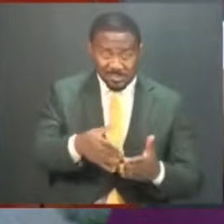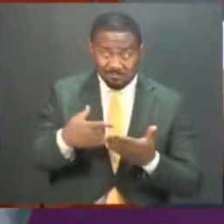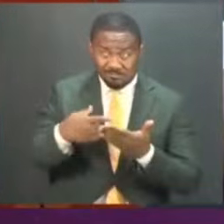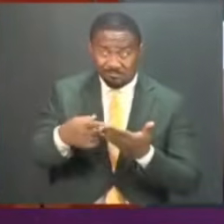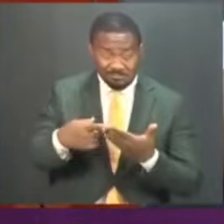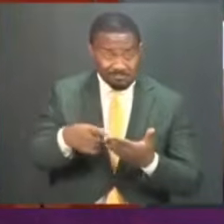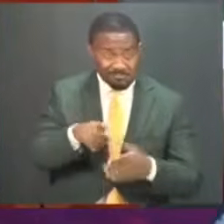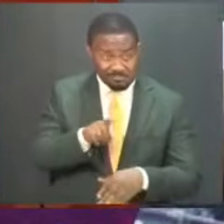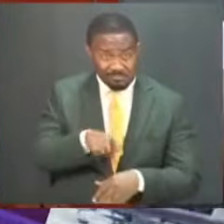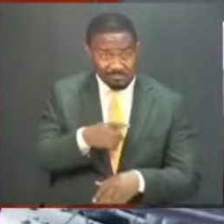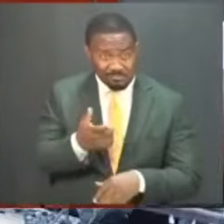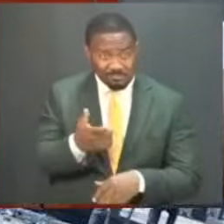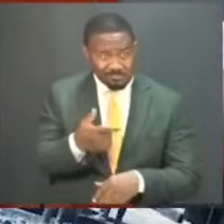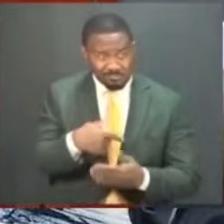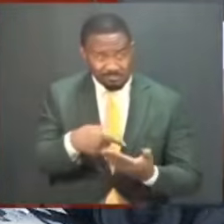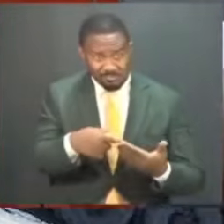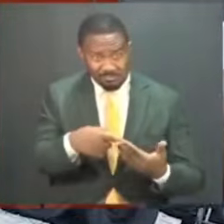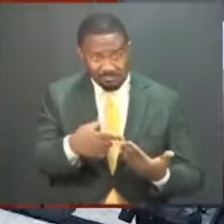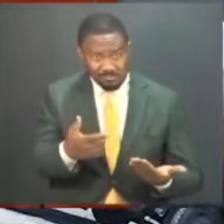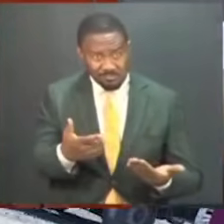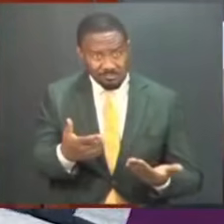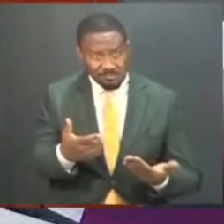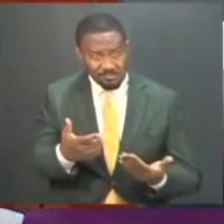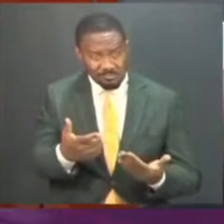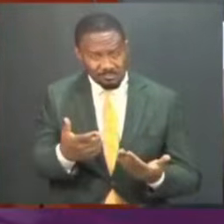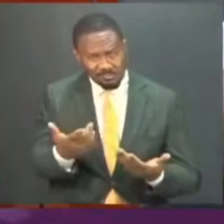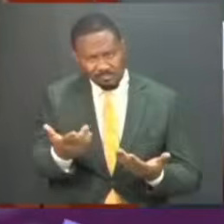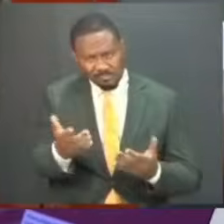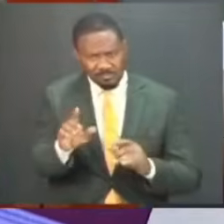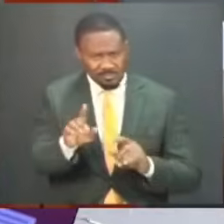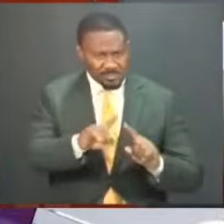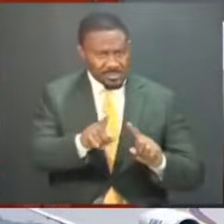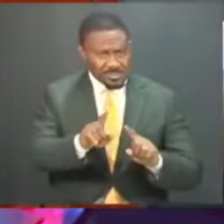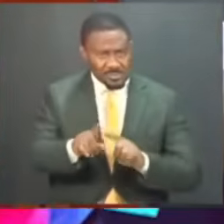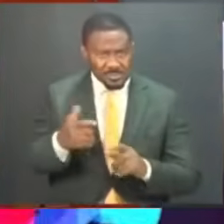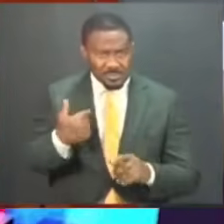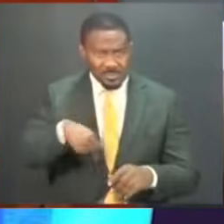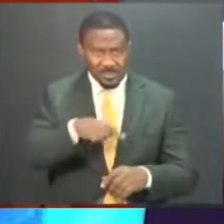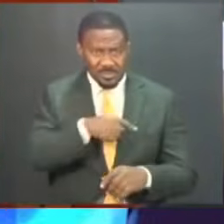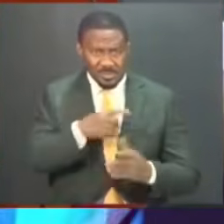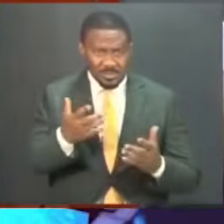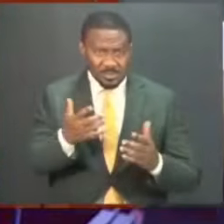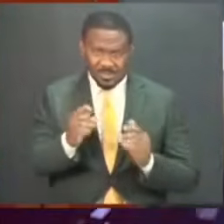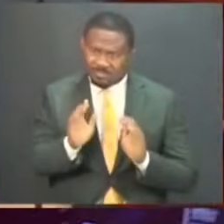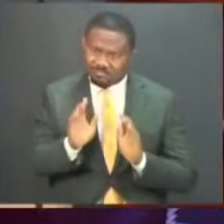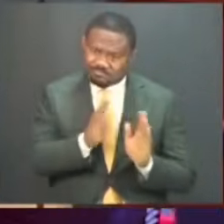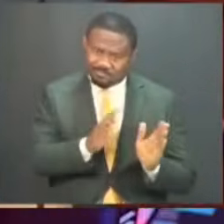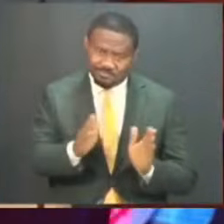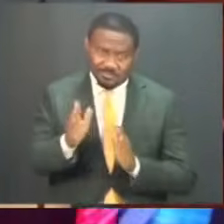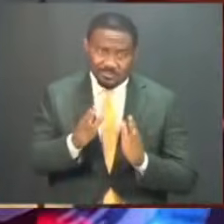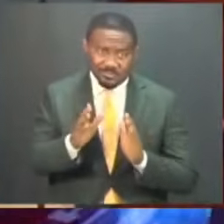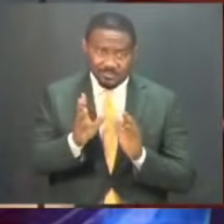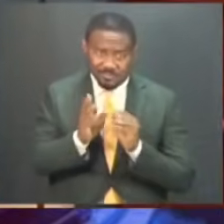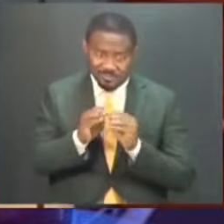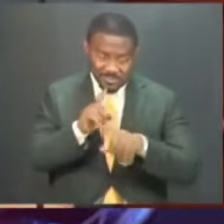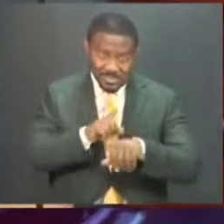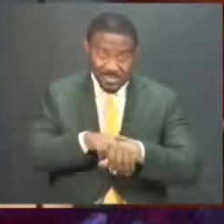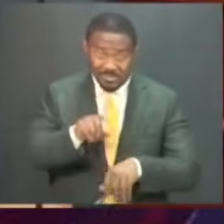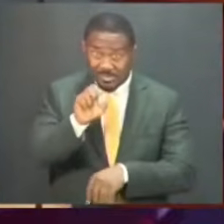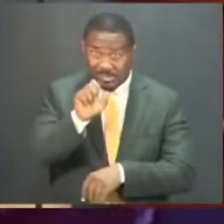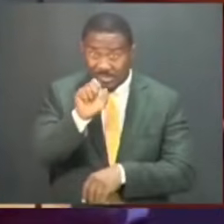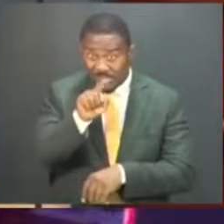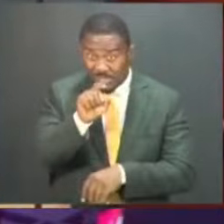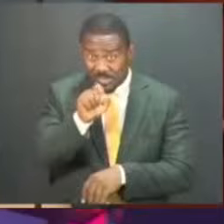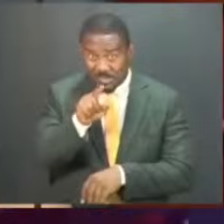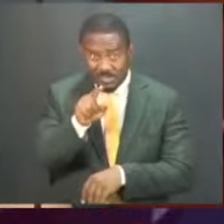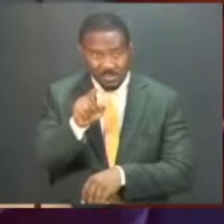informed the scheduling of other meetings of various caucuses. We, for instance, have scheduled a meeting at 11 where